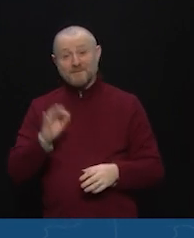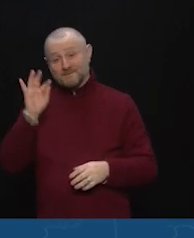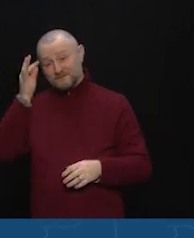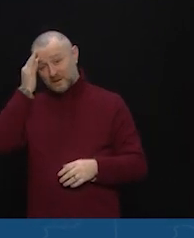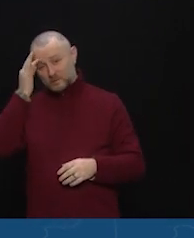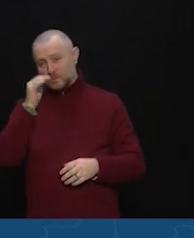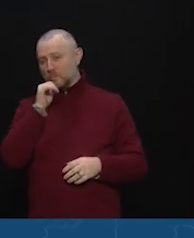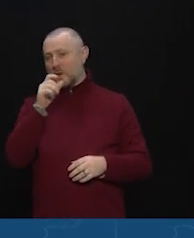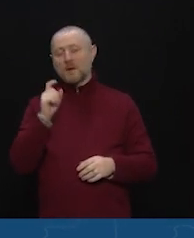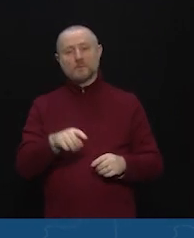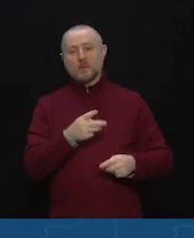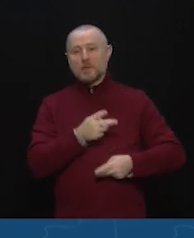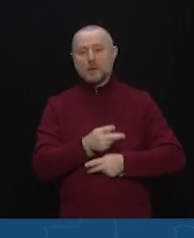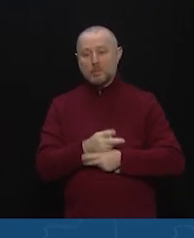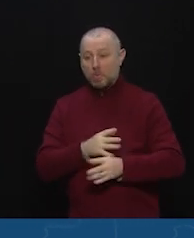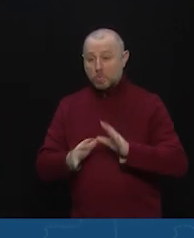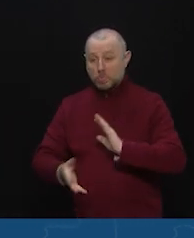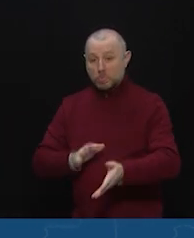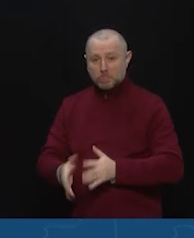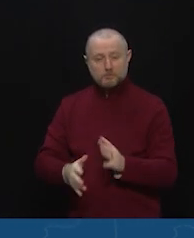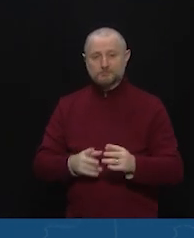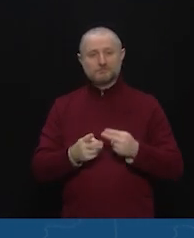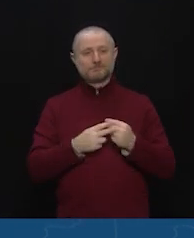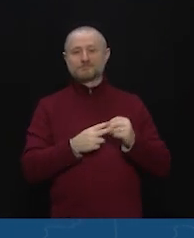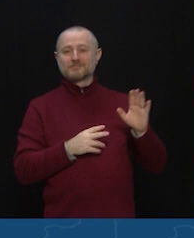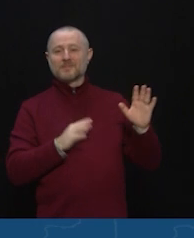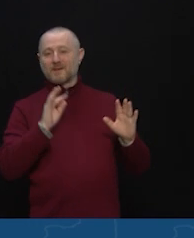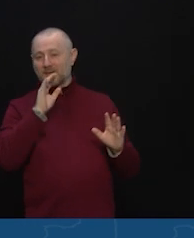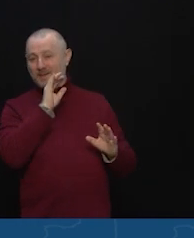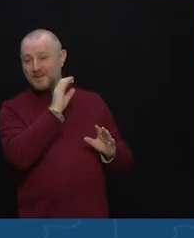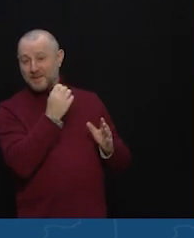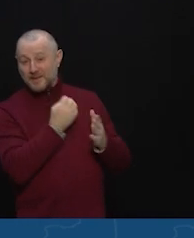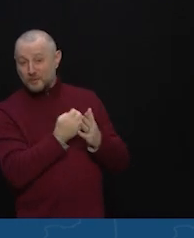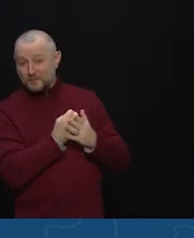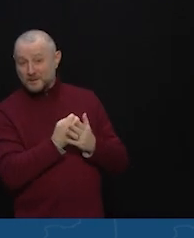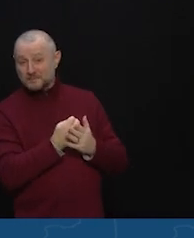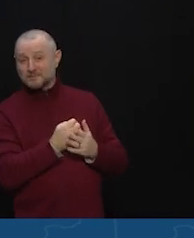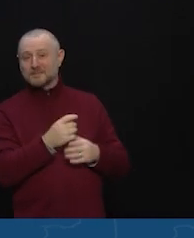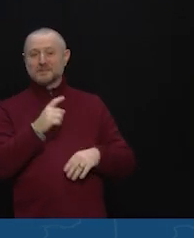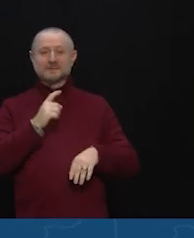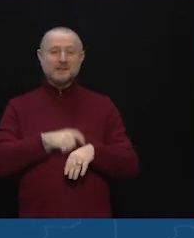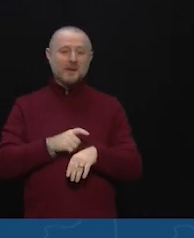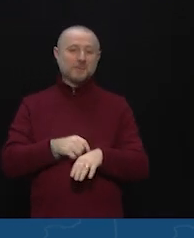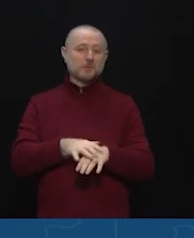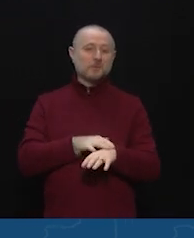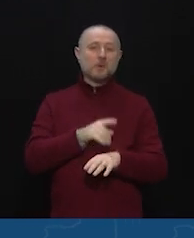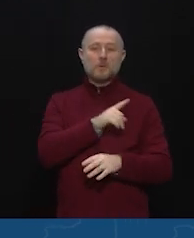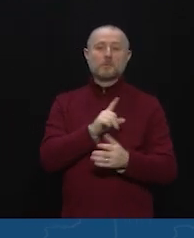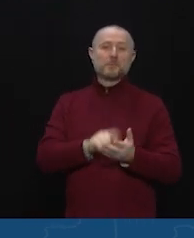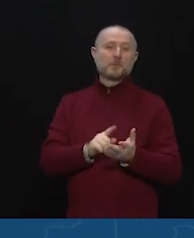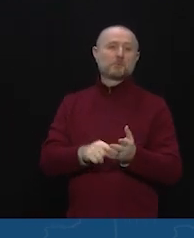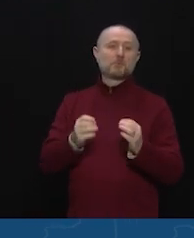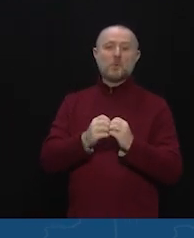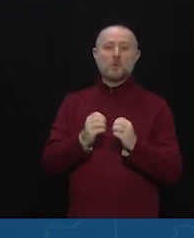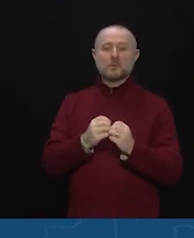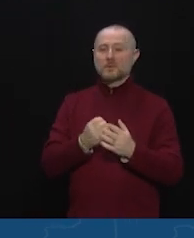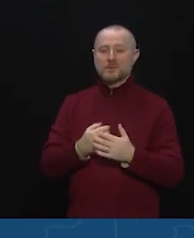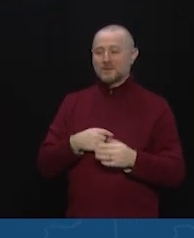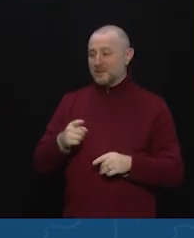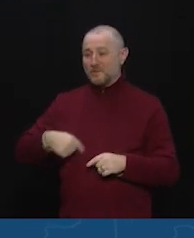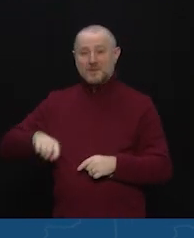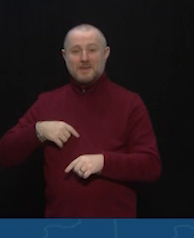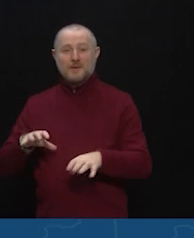in reserve because it's an economic downturn. They print money. We can't, and the state is forced to. The executive budget must